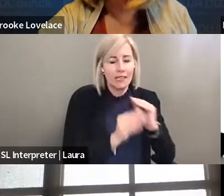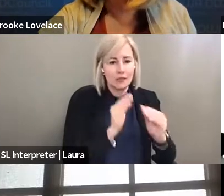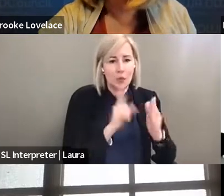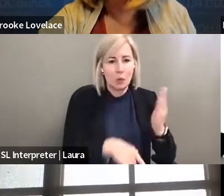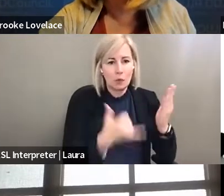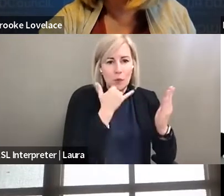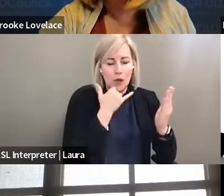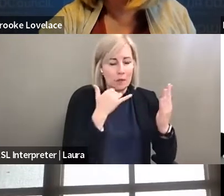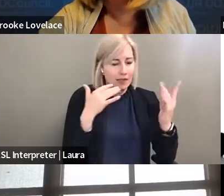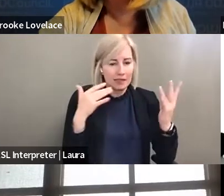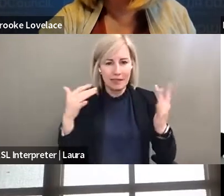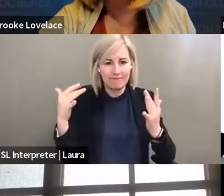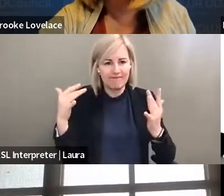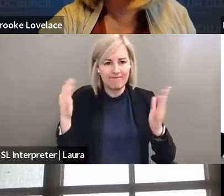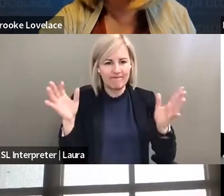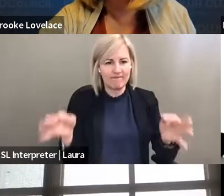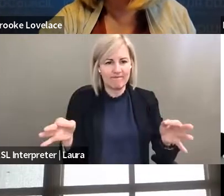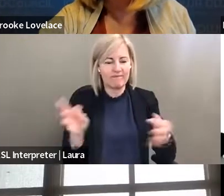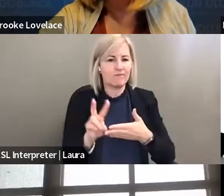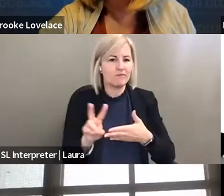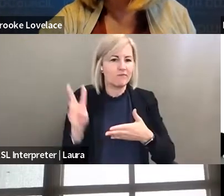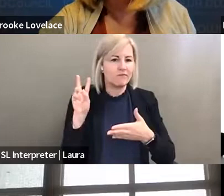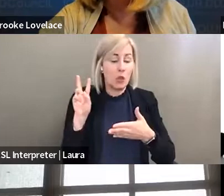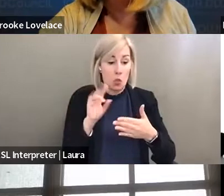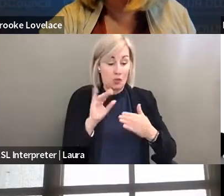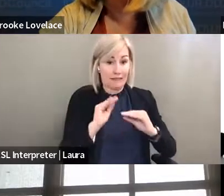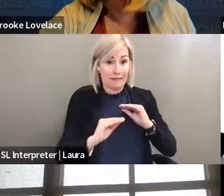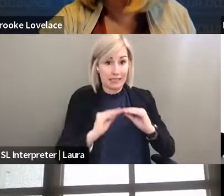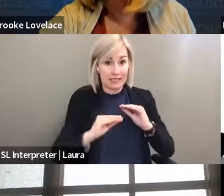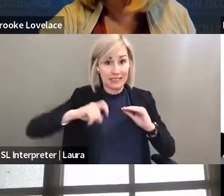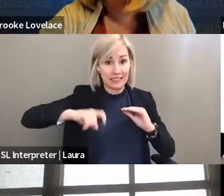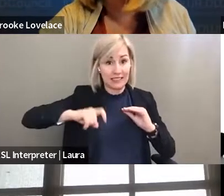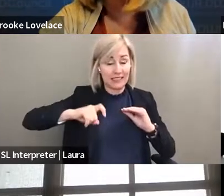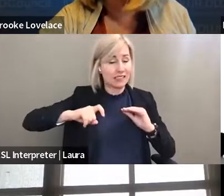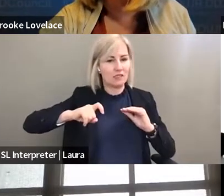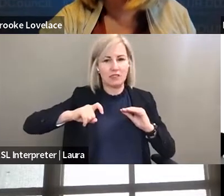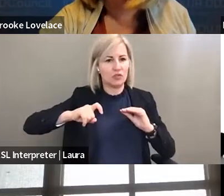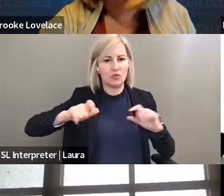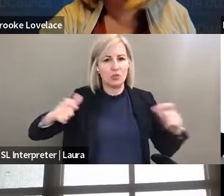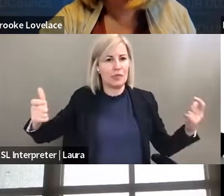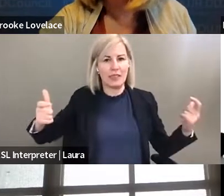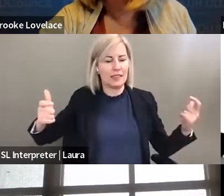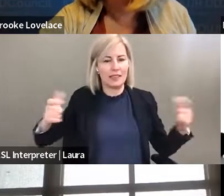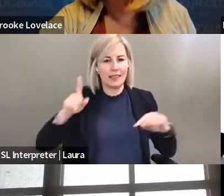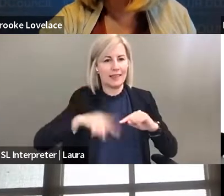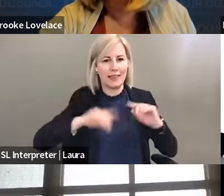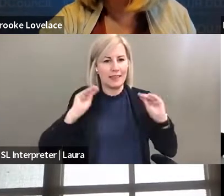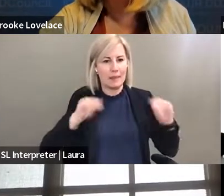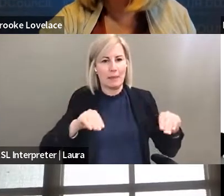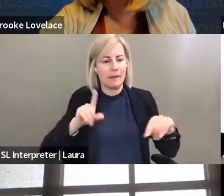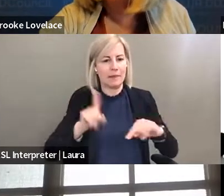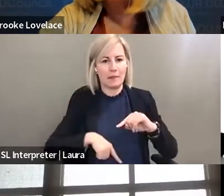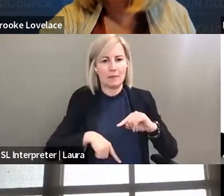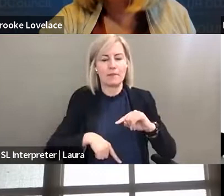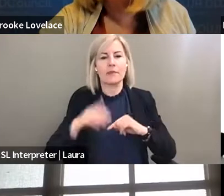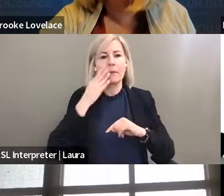but ultimately came to the decision 2 weeks ago that the fixes that were needed were too big to accomplish and to implement. And that also, because